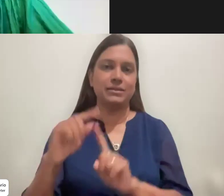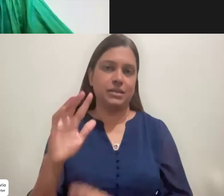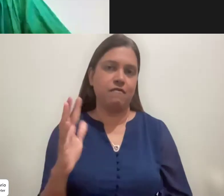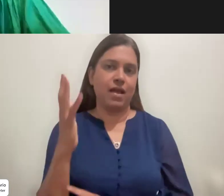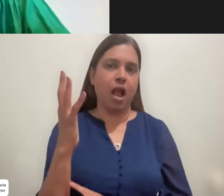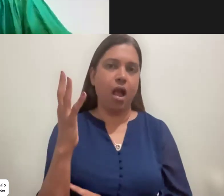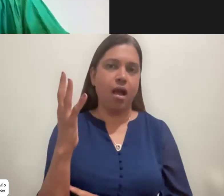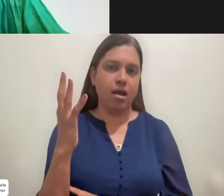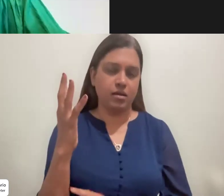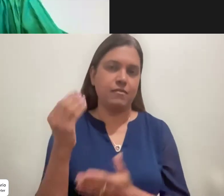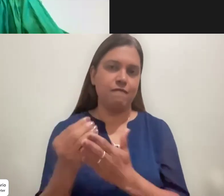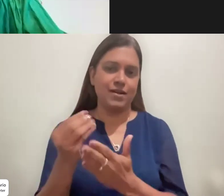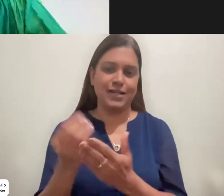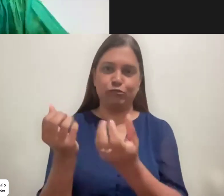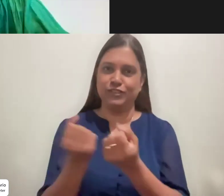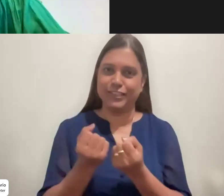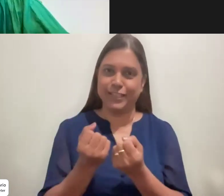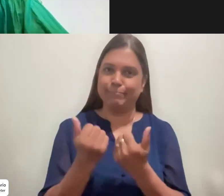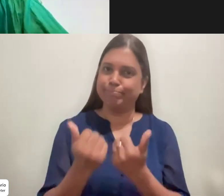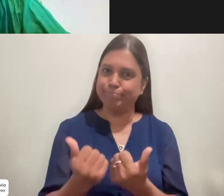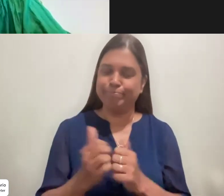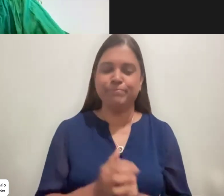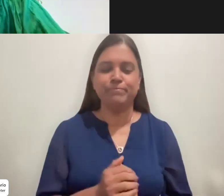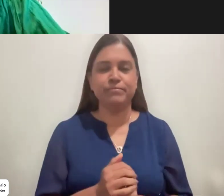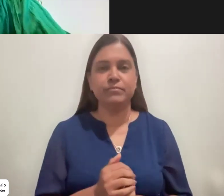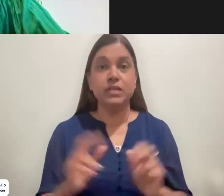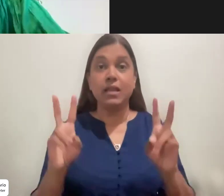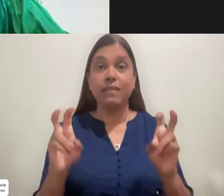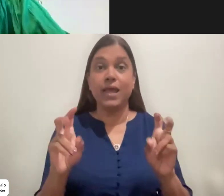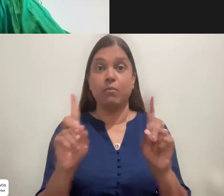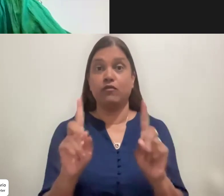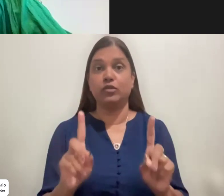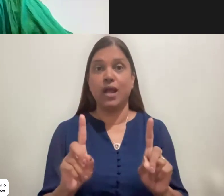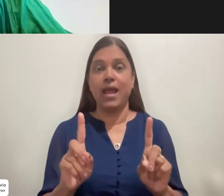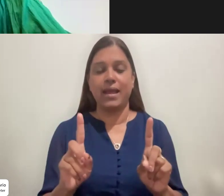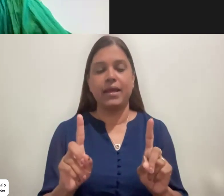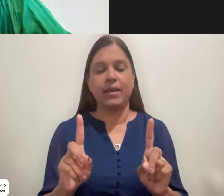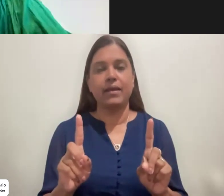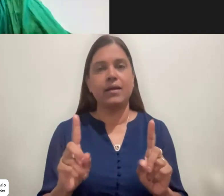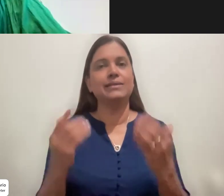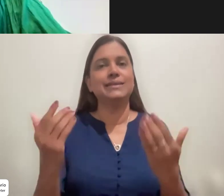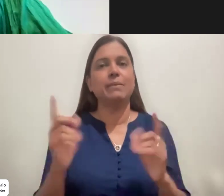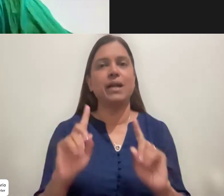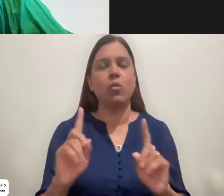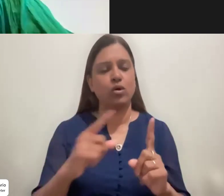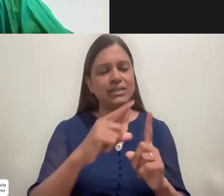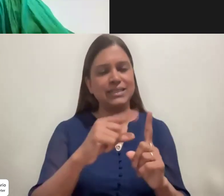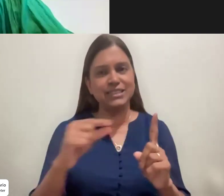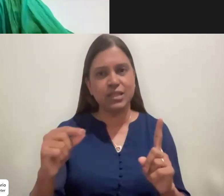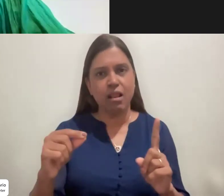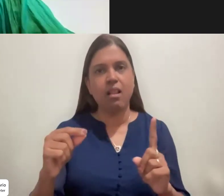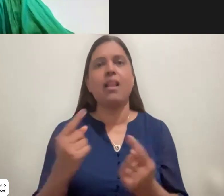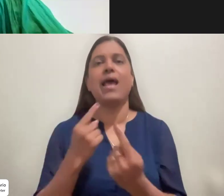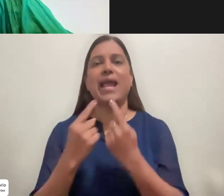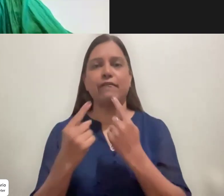People. So the theme of today's webinar is on digital and information systems.